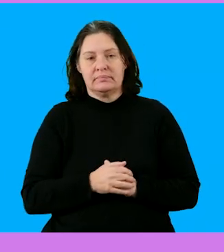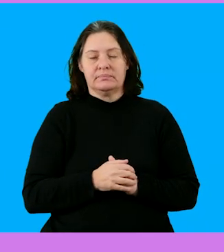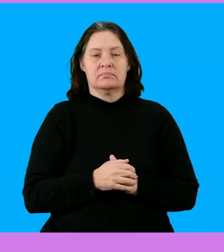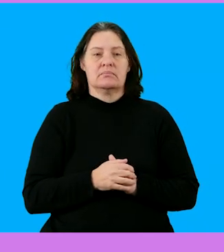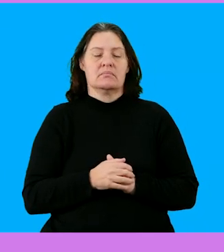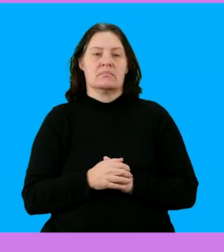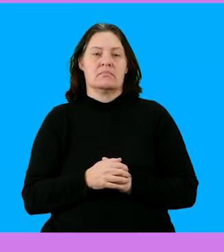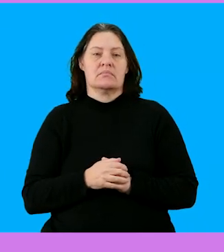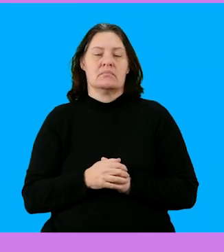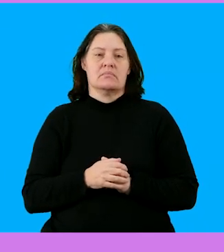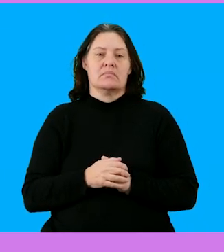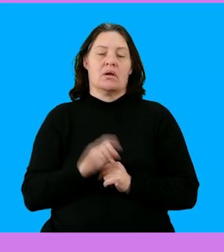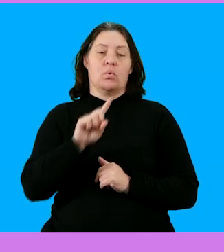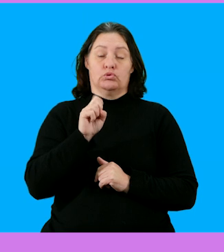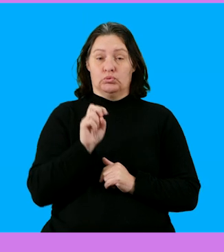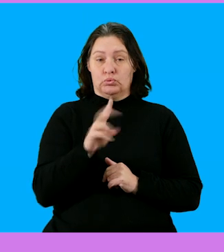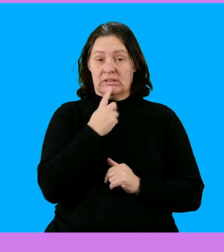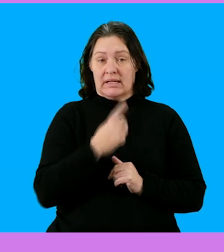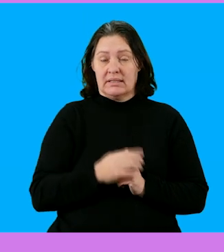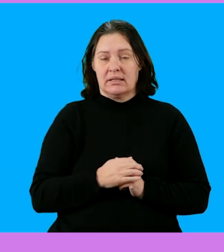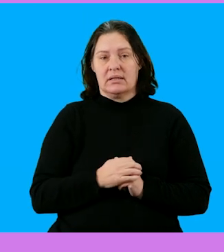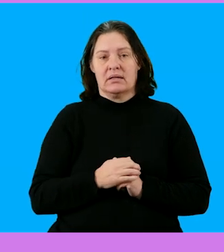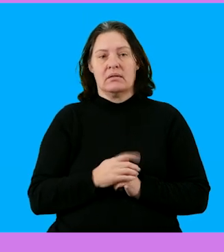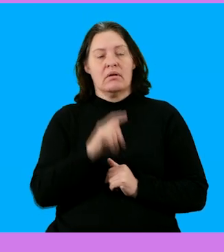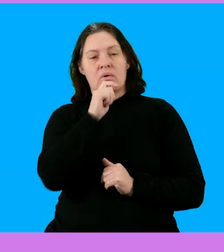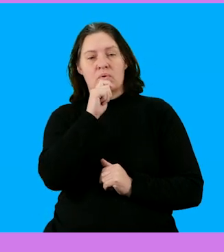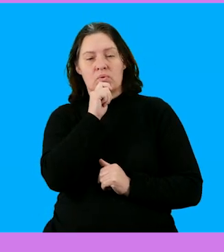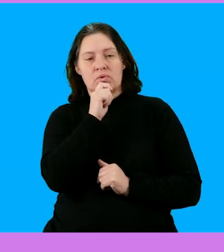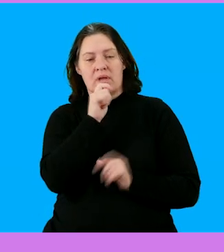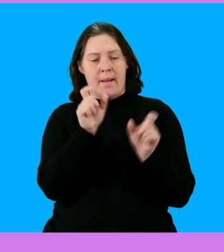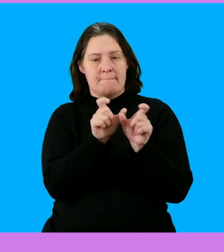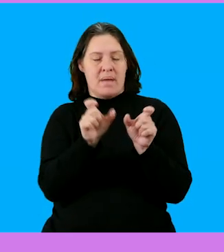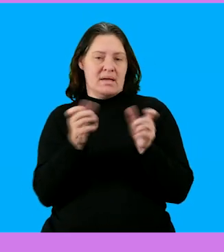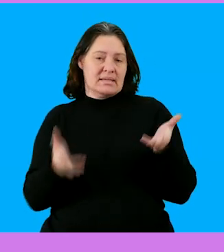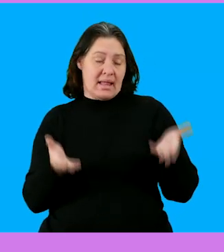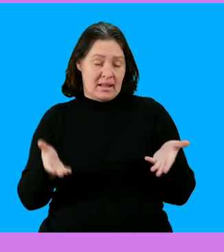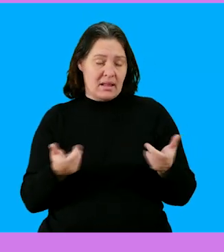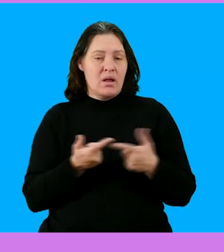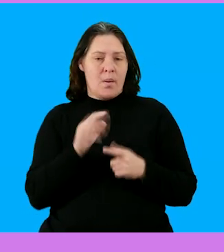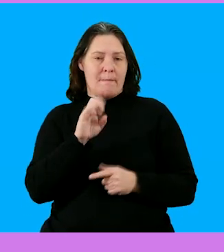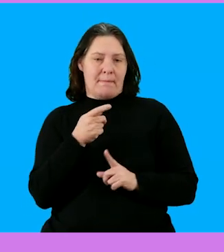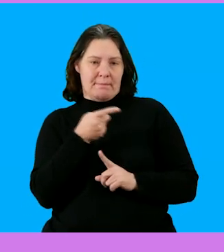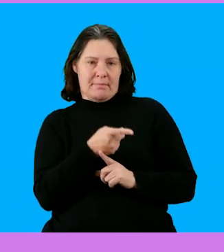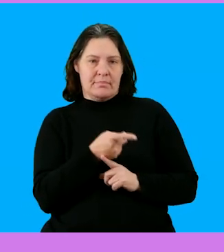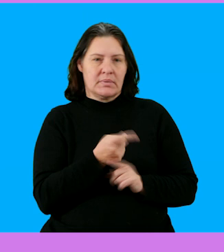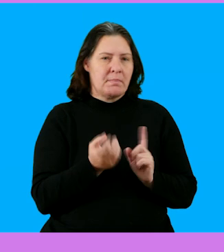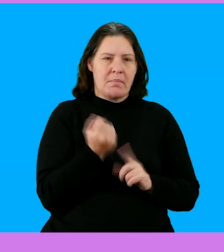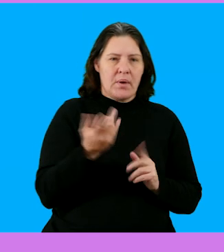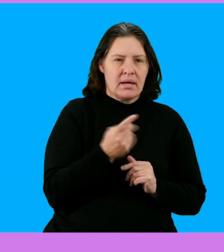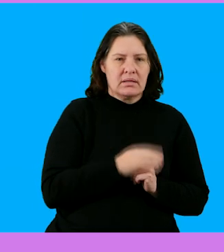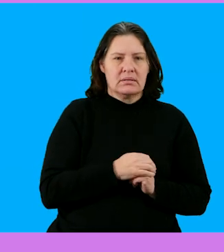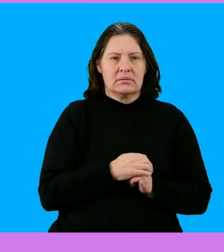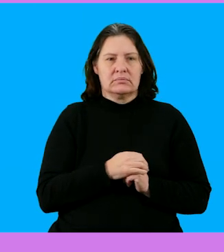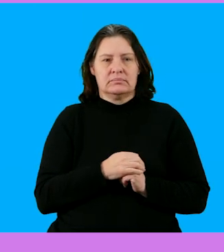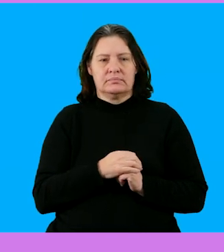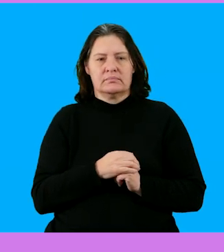our next question number two says, use the bar scale on the map. Now let's locate the bar scale. Can you see